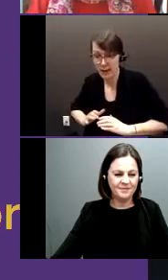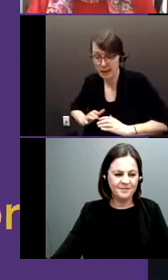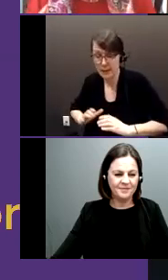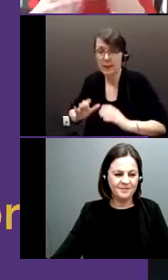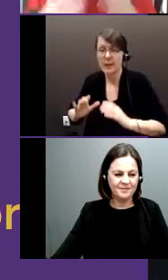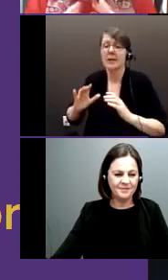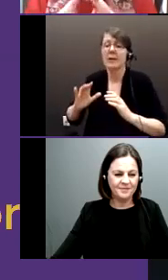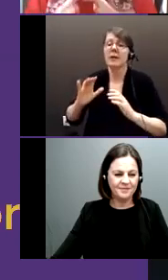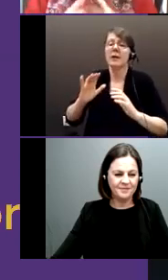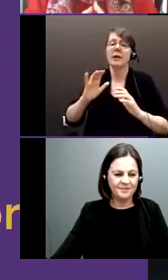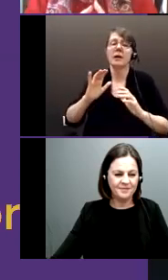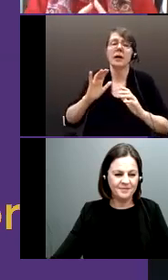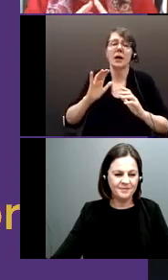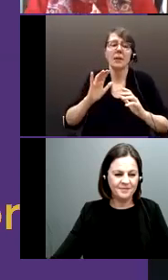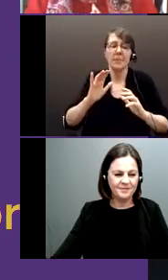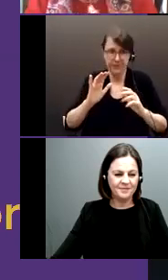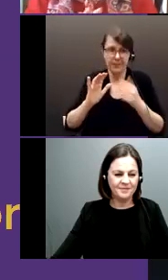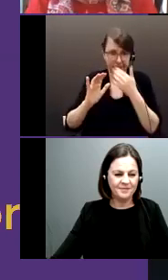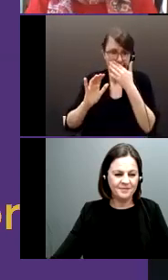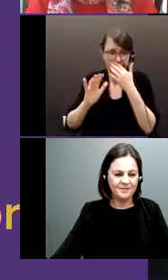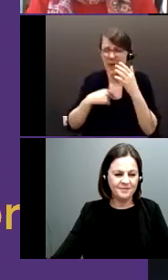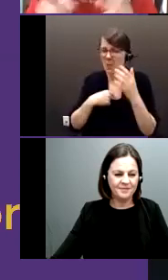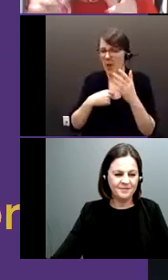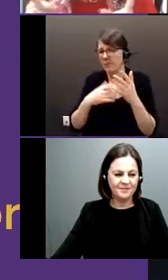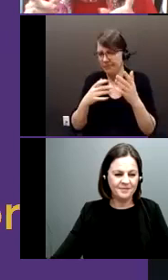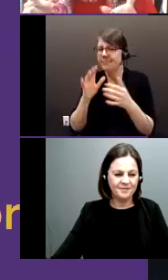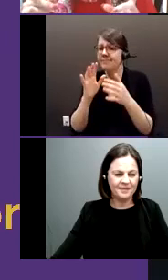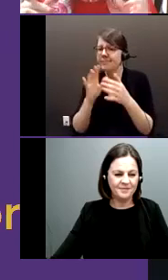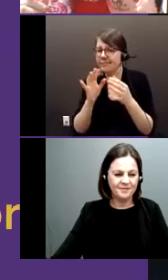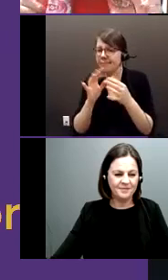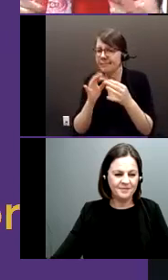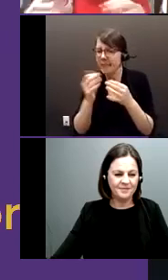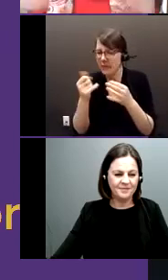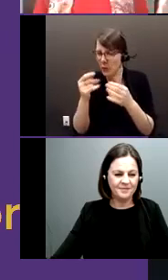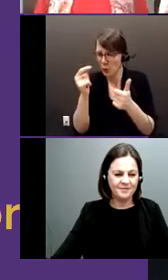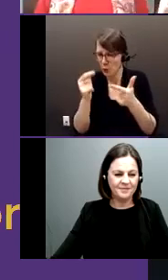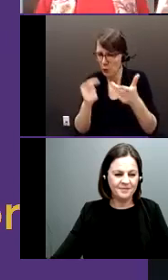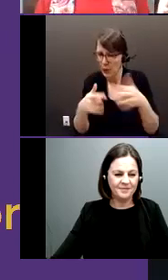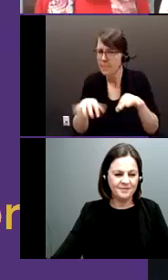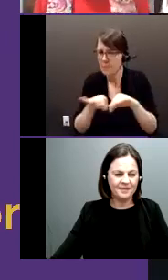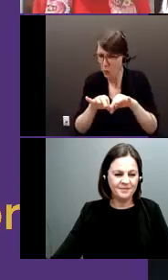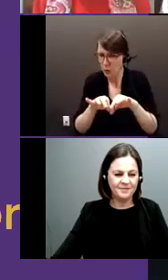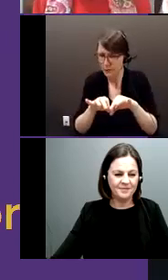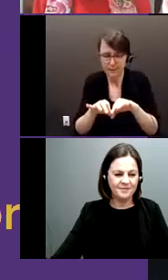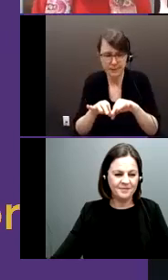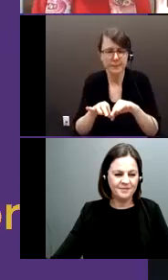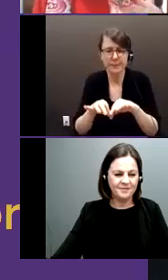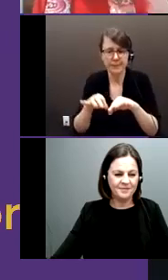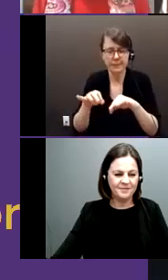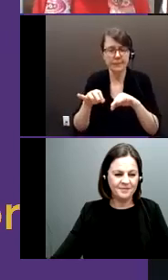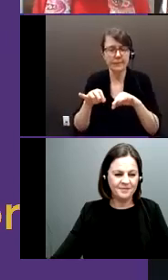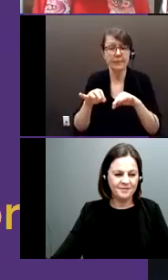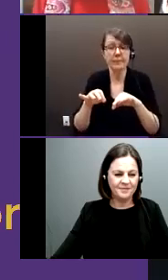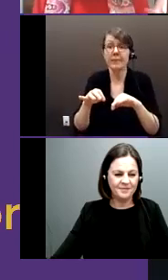know. So a trauma-informed approach starts with the full understanding of